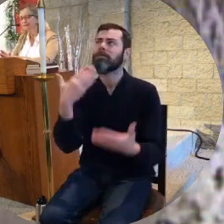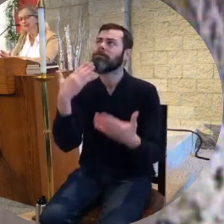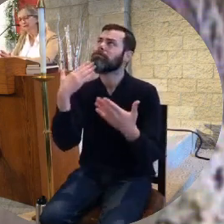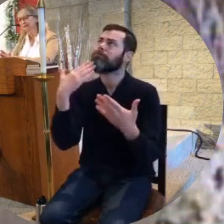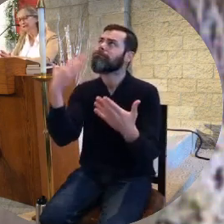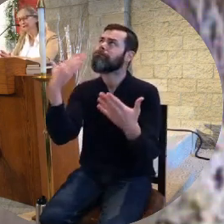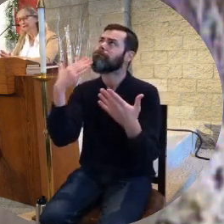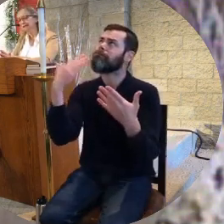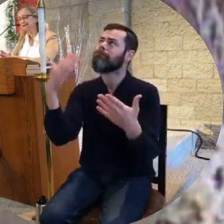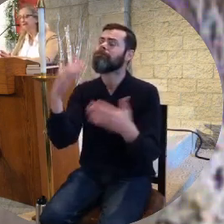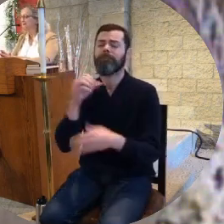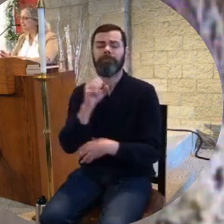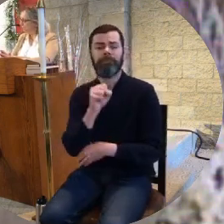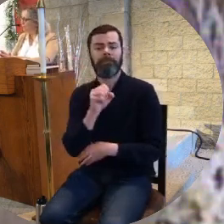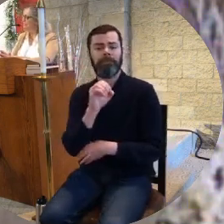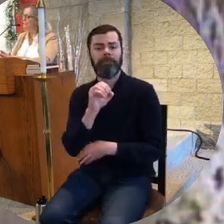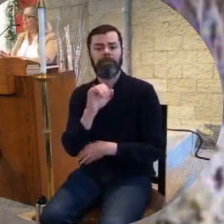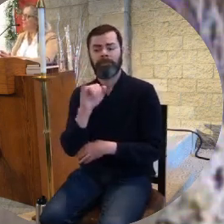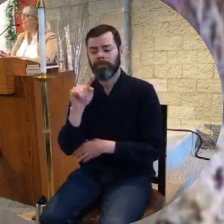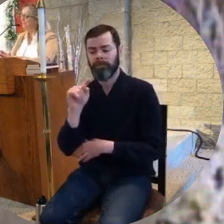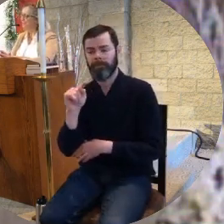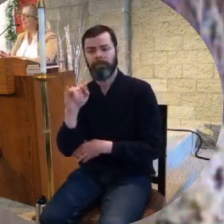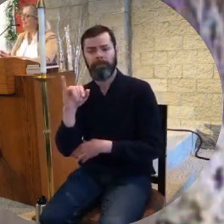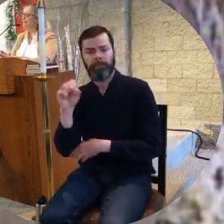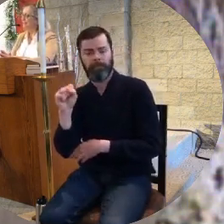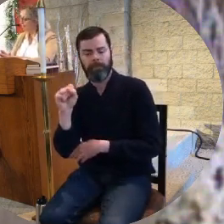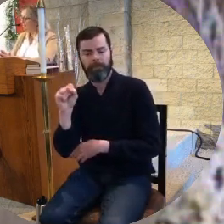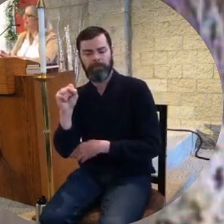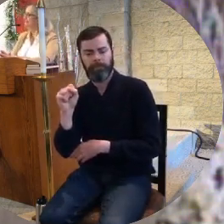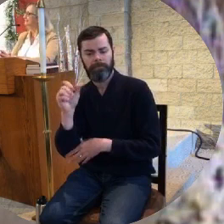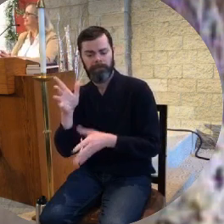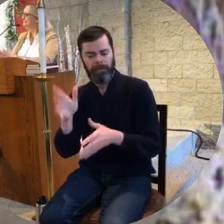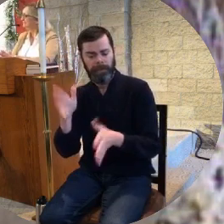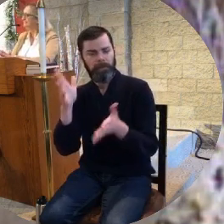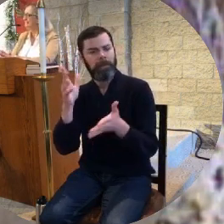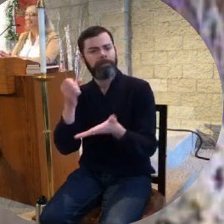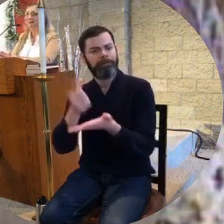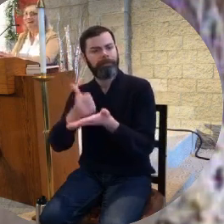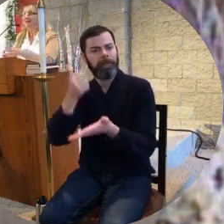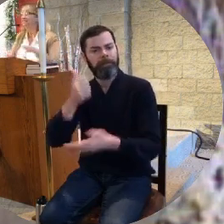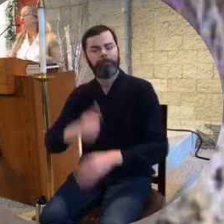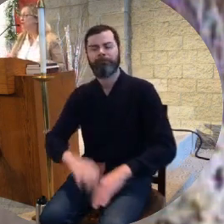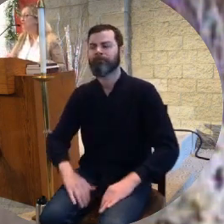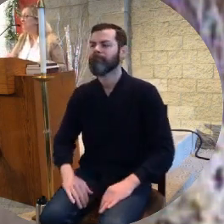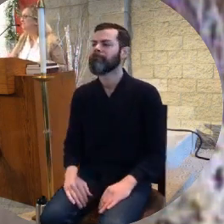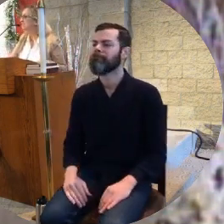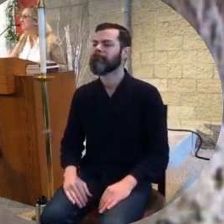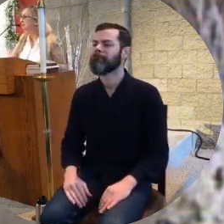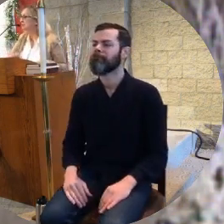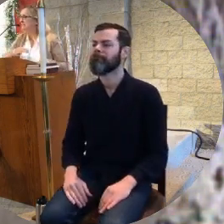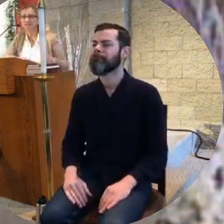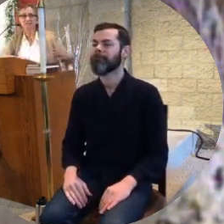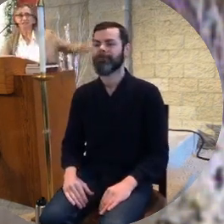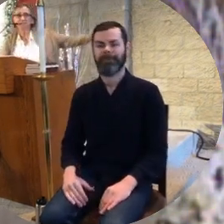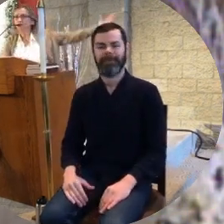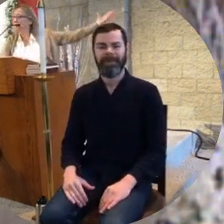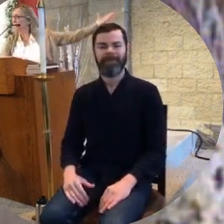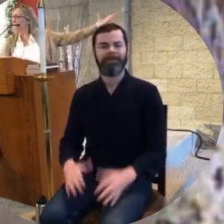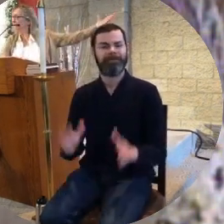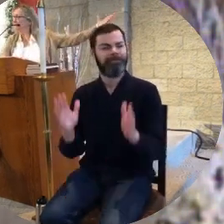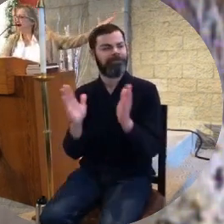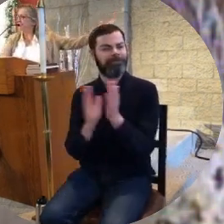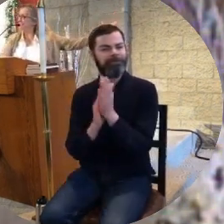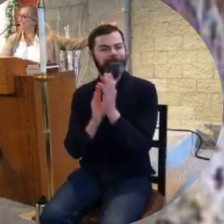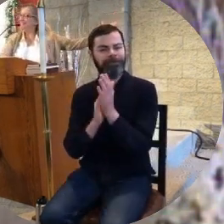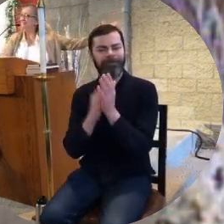And so it is, and so we let it be. Amen. And now let's celebrate this